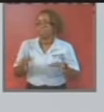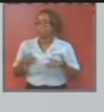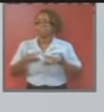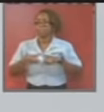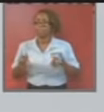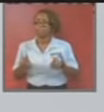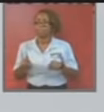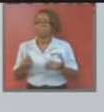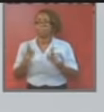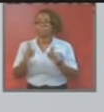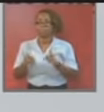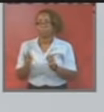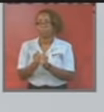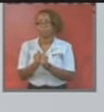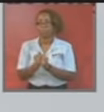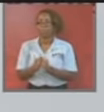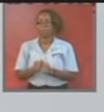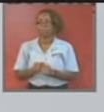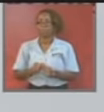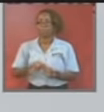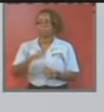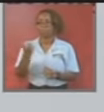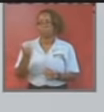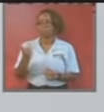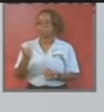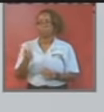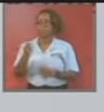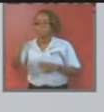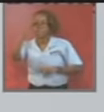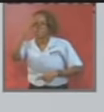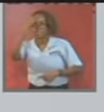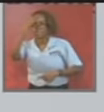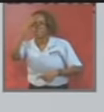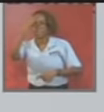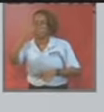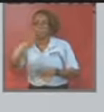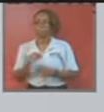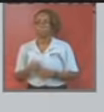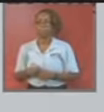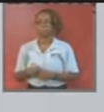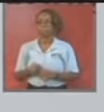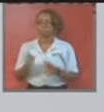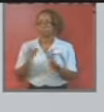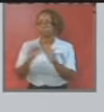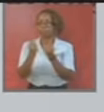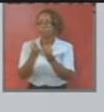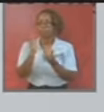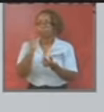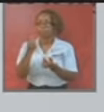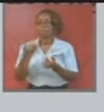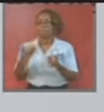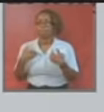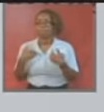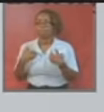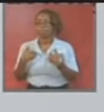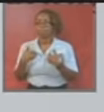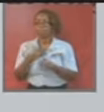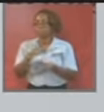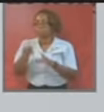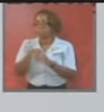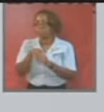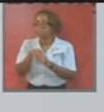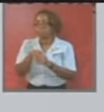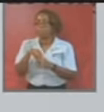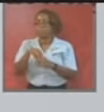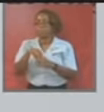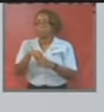are recommended as our should be in our part 1 of our phase 1 response to delivering the vaccines, including as well healthcare